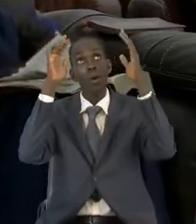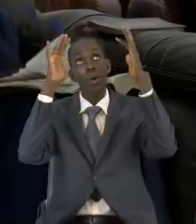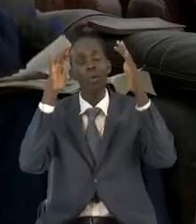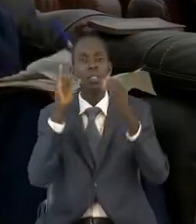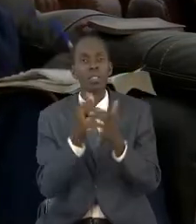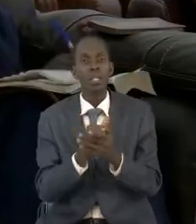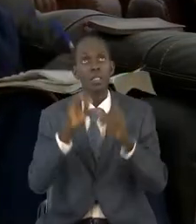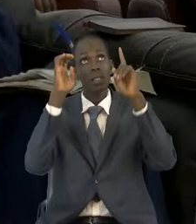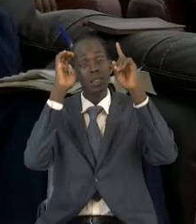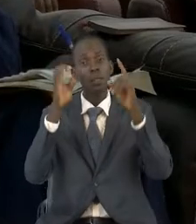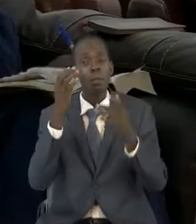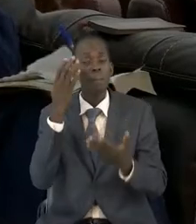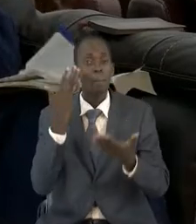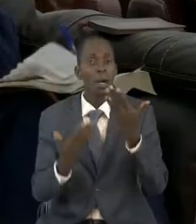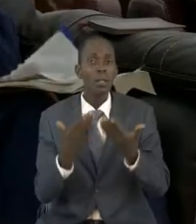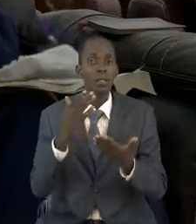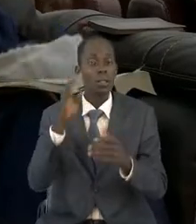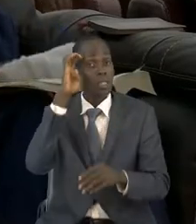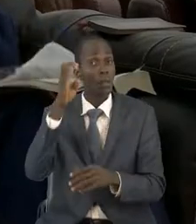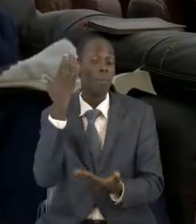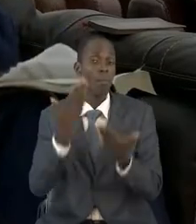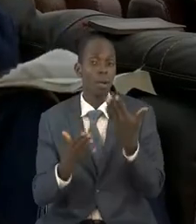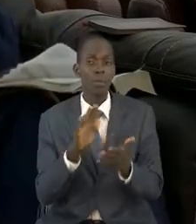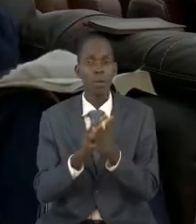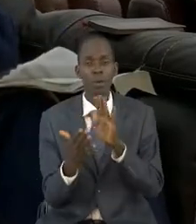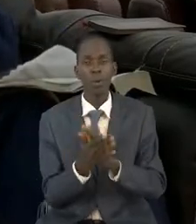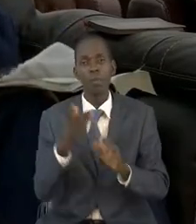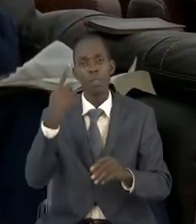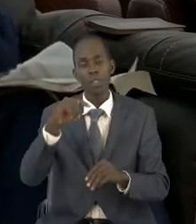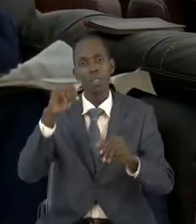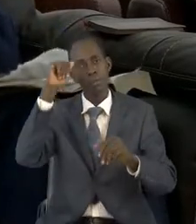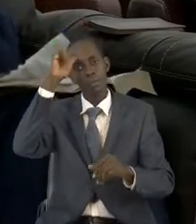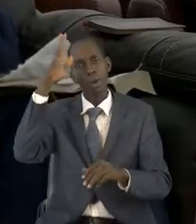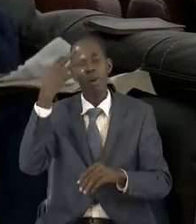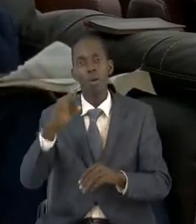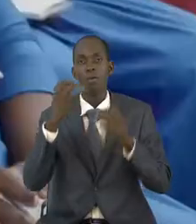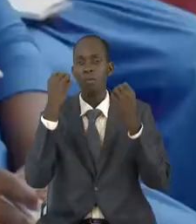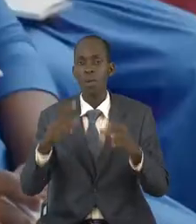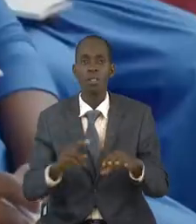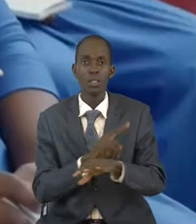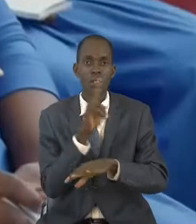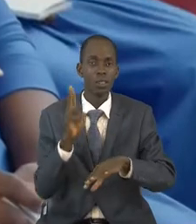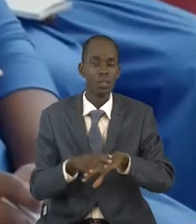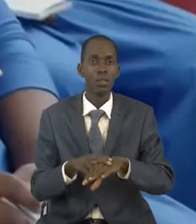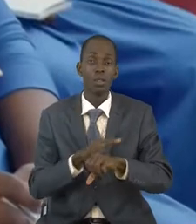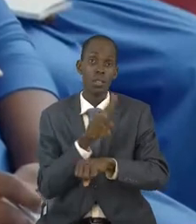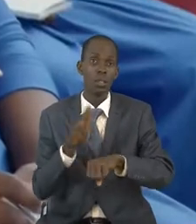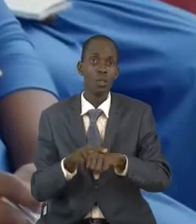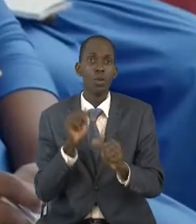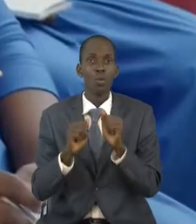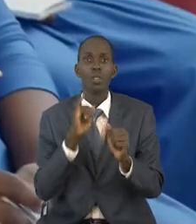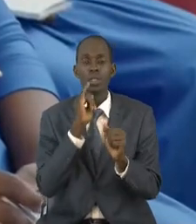might become the father of many nations according to that which was spoken, so shall